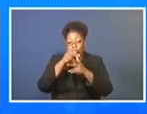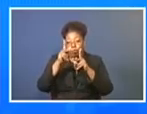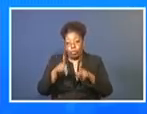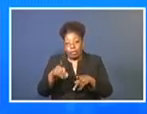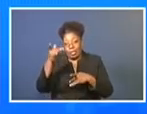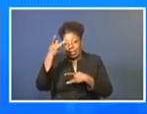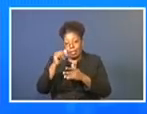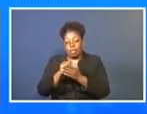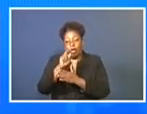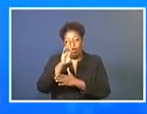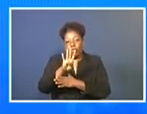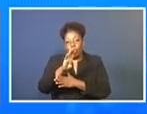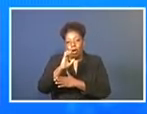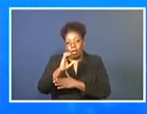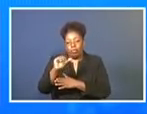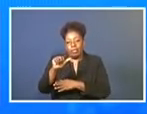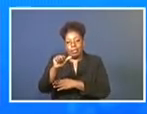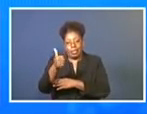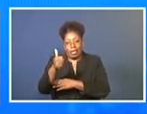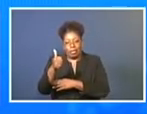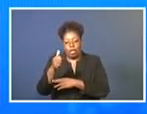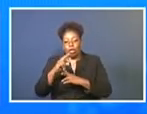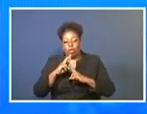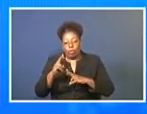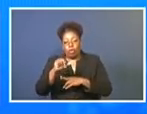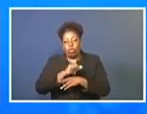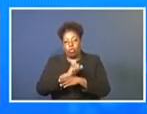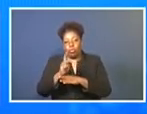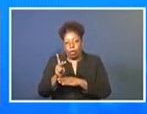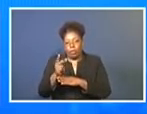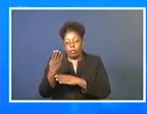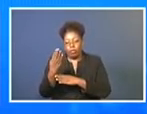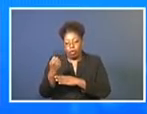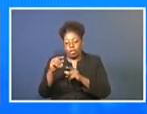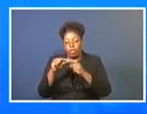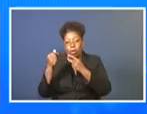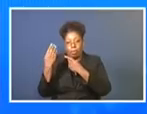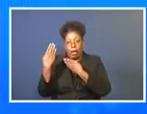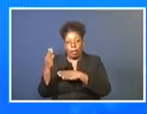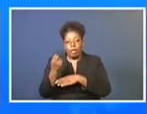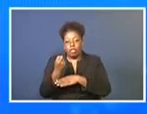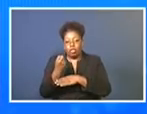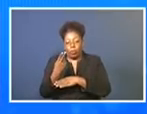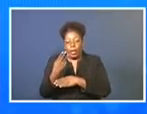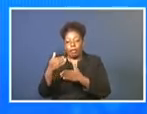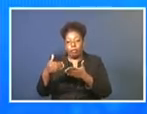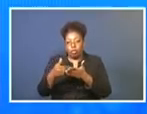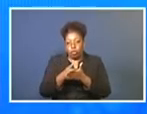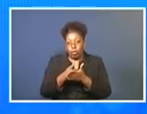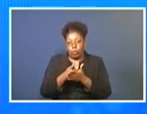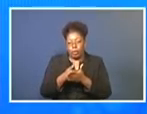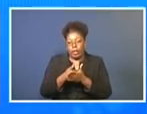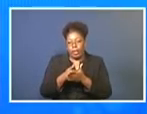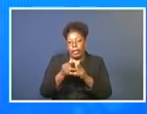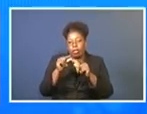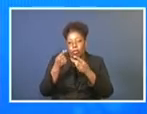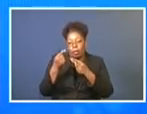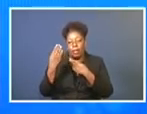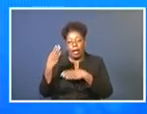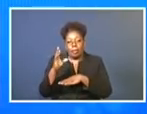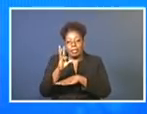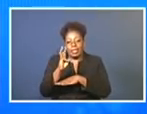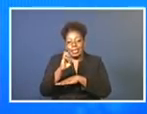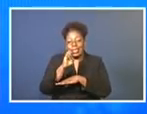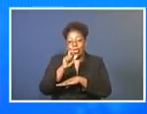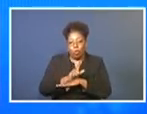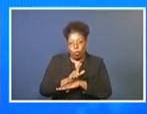infections, 410 of those cases reported in New Providence and 14 in Grand Bahama. 12 new cases are reported in Abaco, 6 in